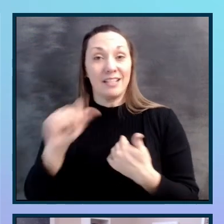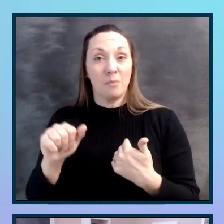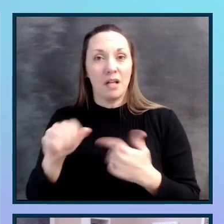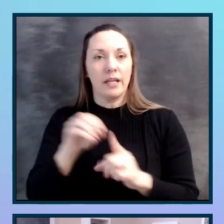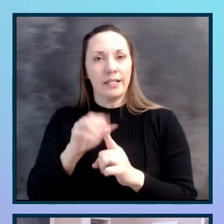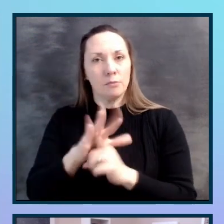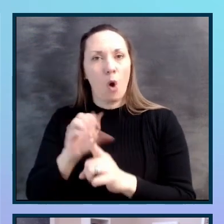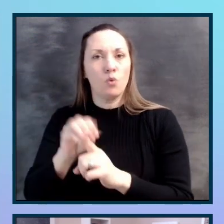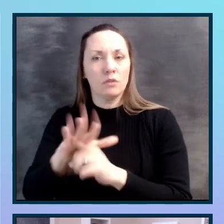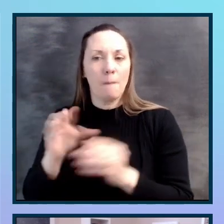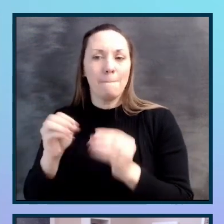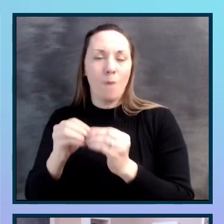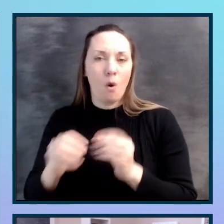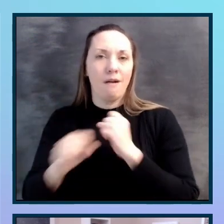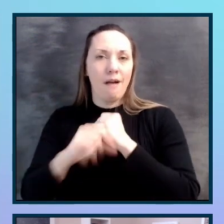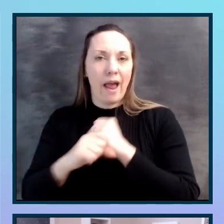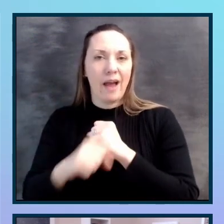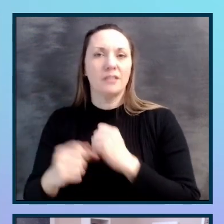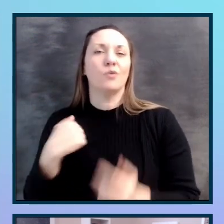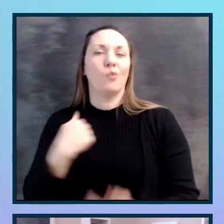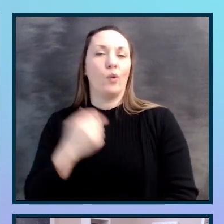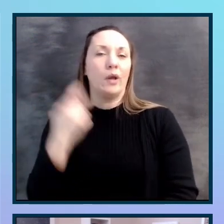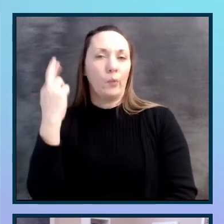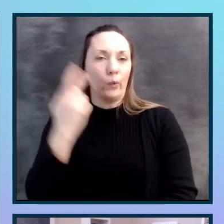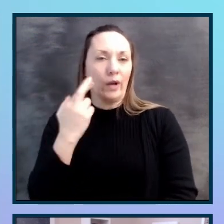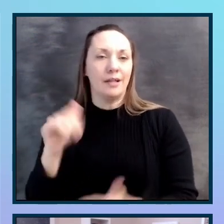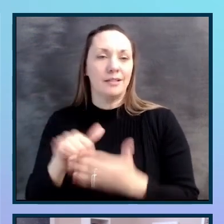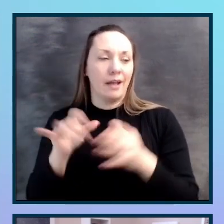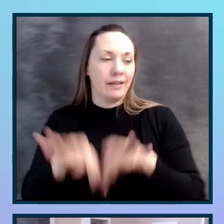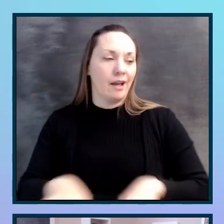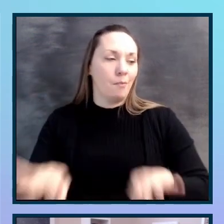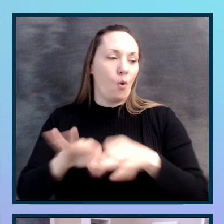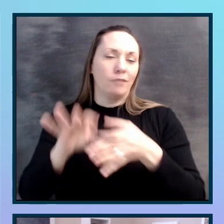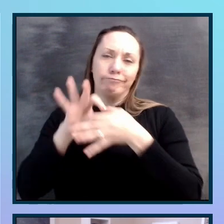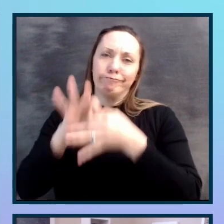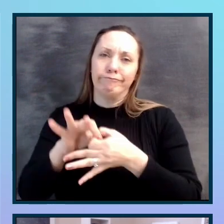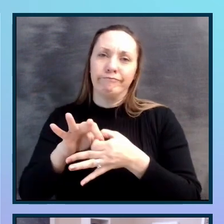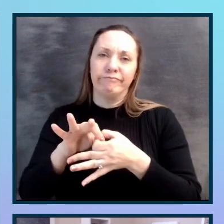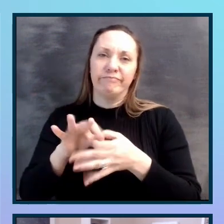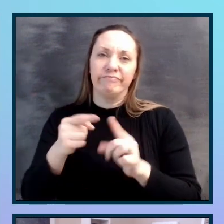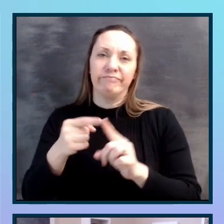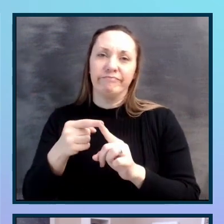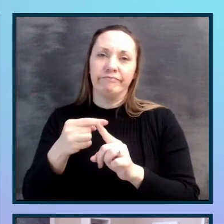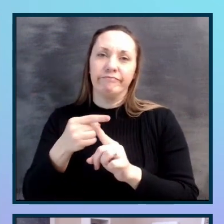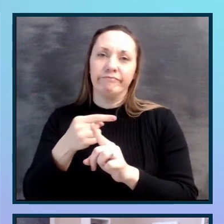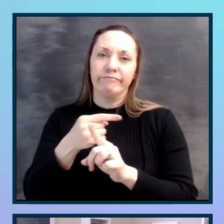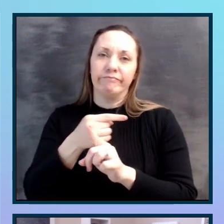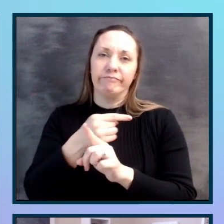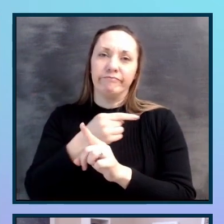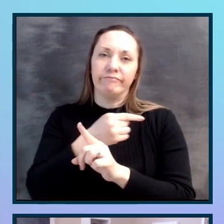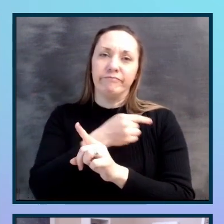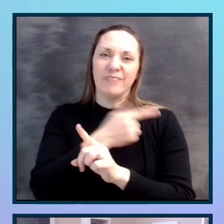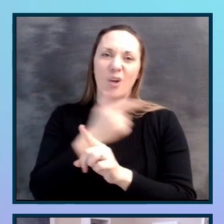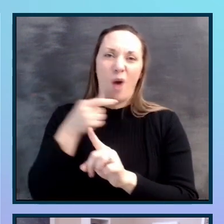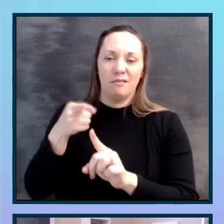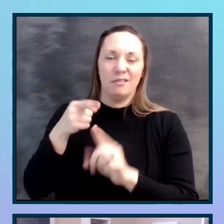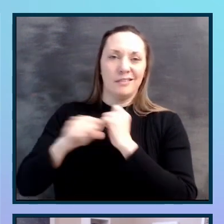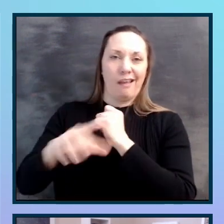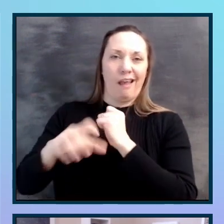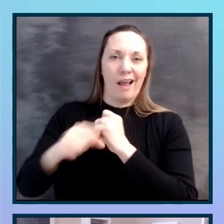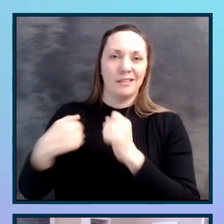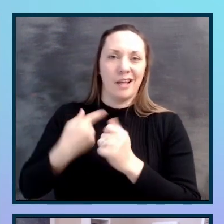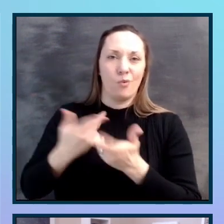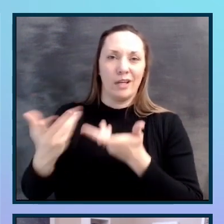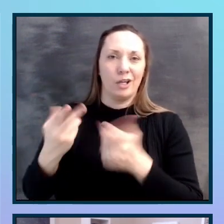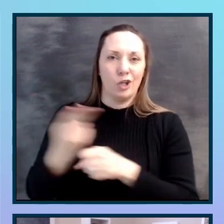and more ads, we find that the relevance drifts further and further away because the ads that we interact with are not